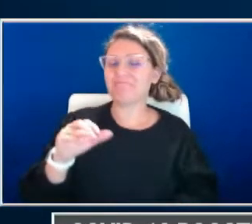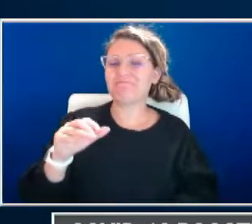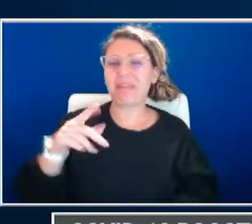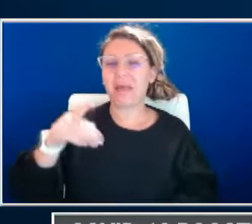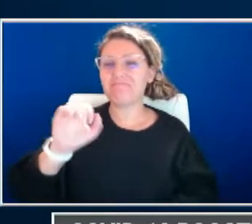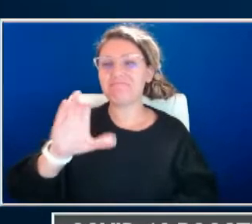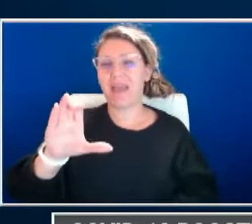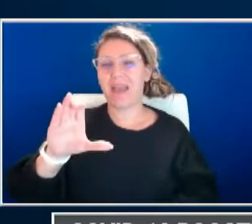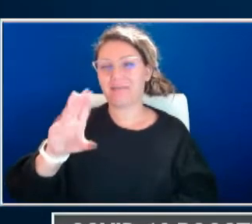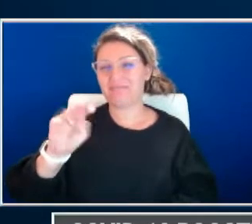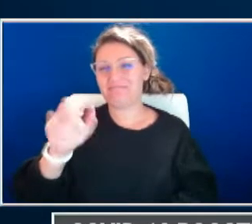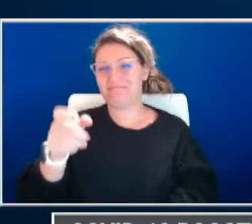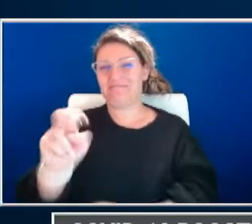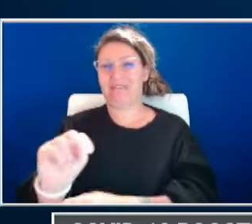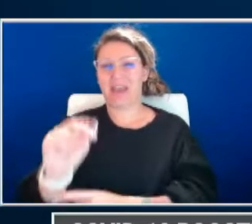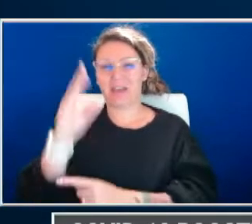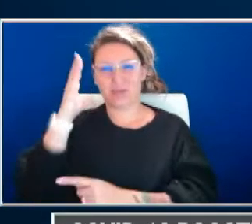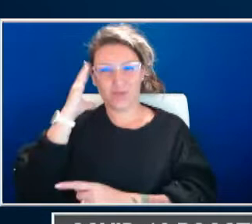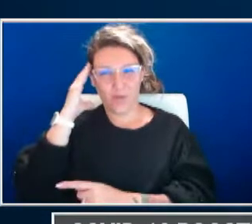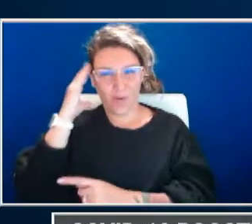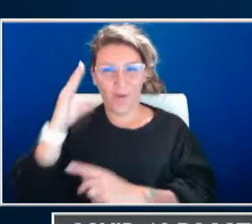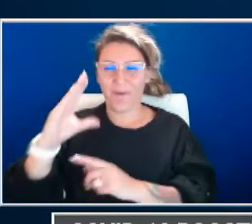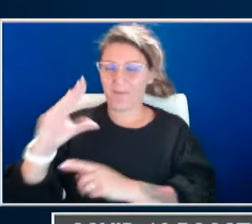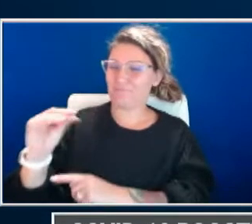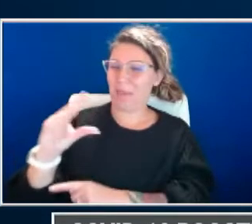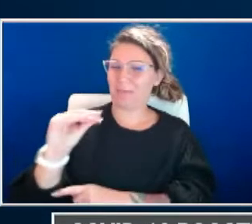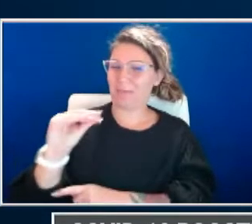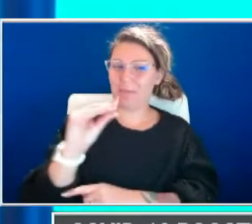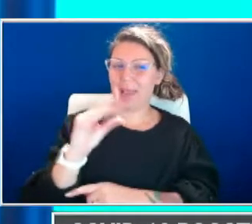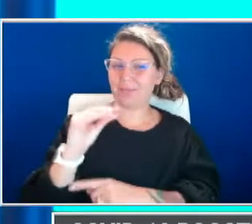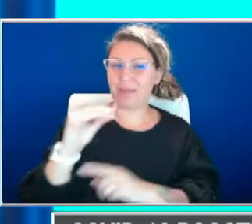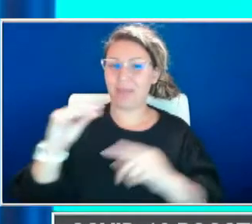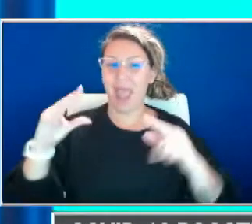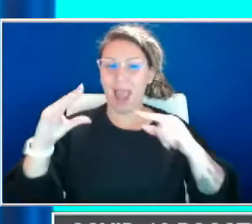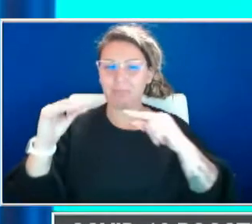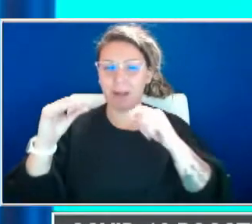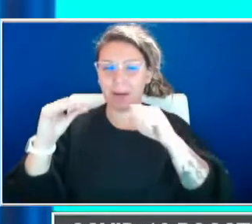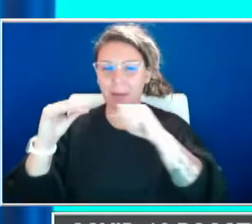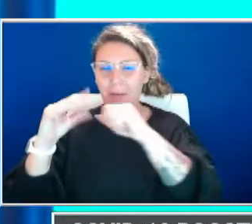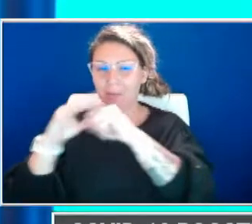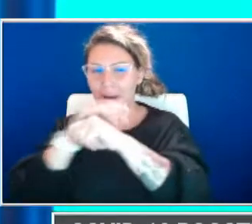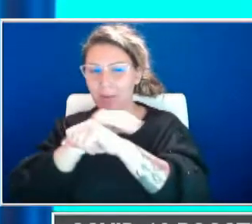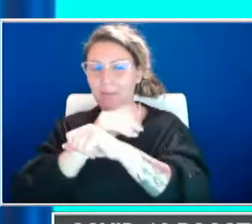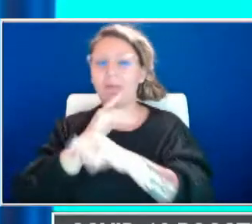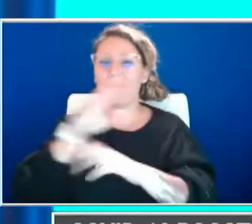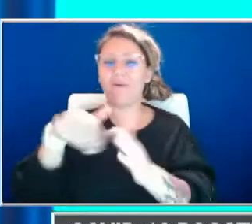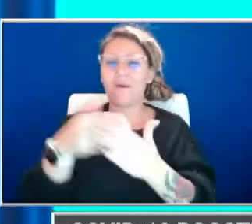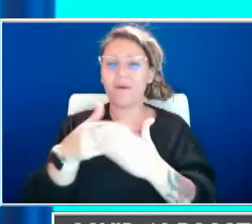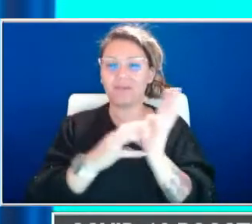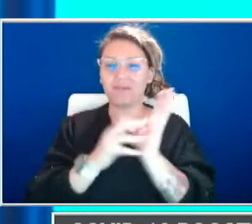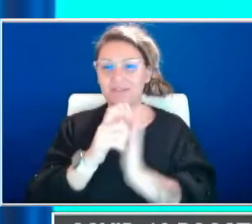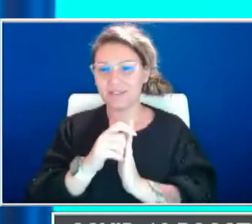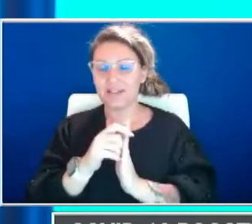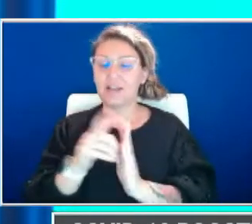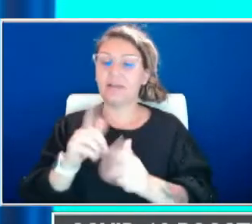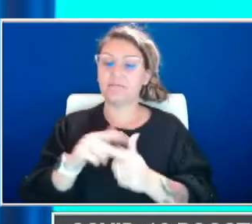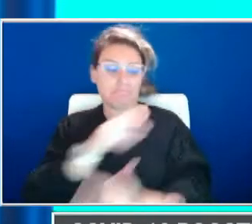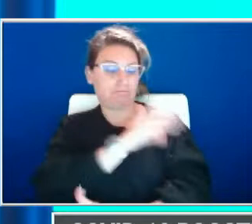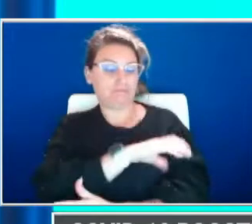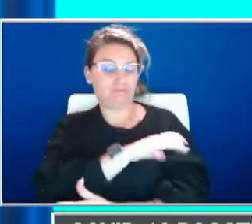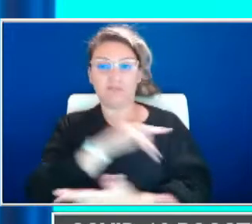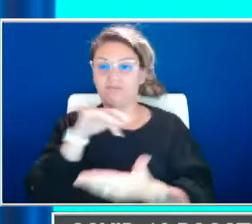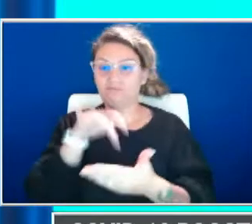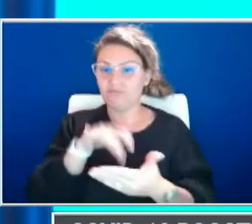them up right down the line. Exactly, just go eat them up. And so we have clinical trials. We have clinical trials even in follicular